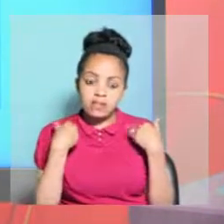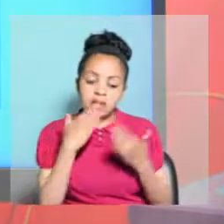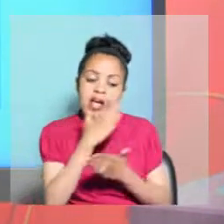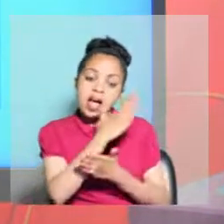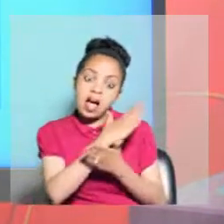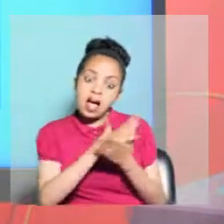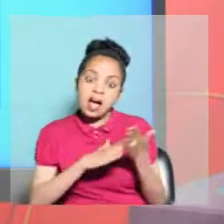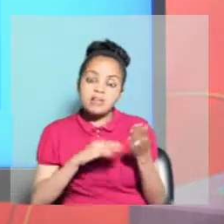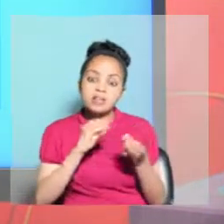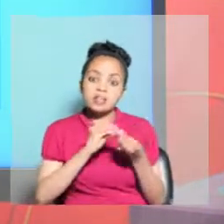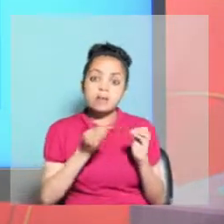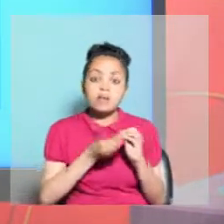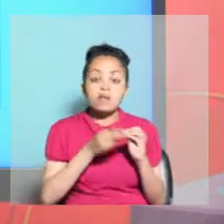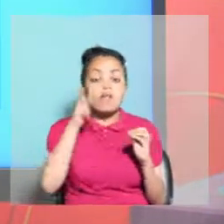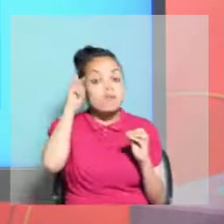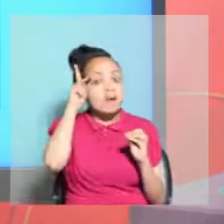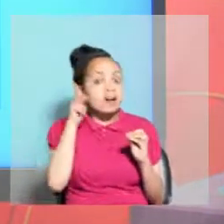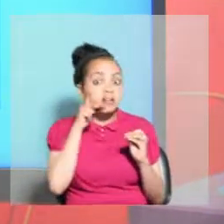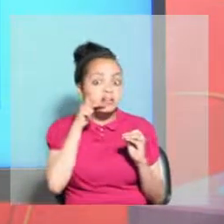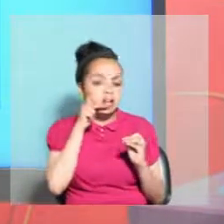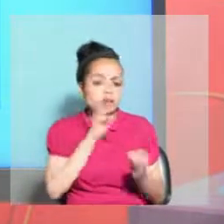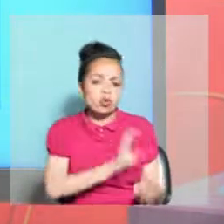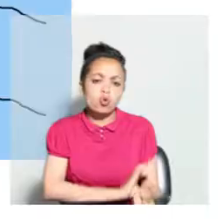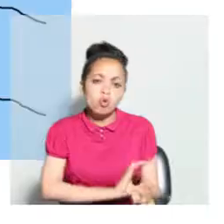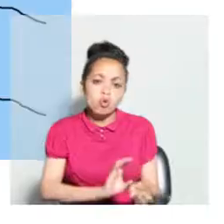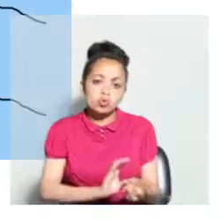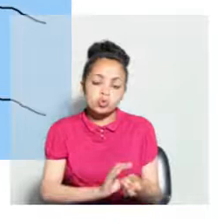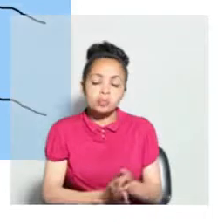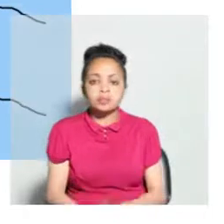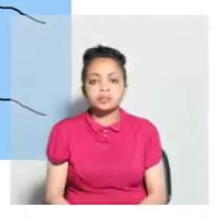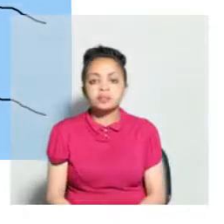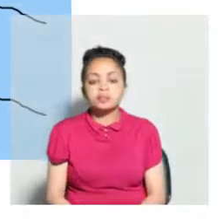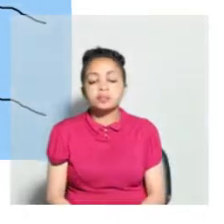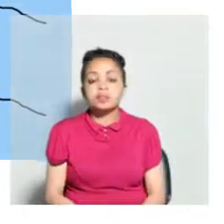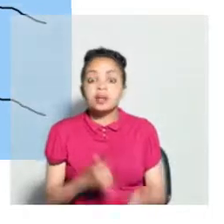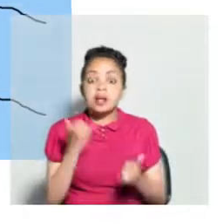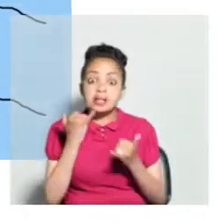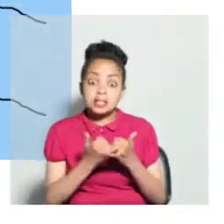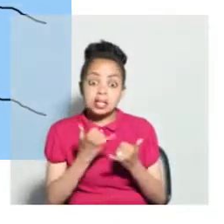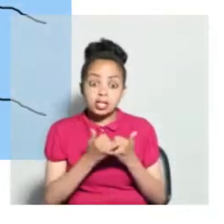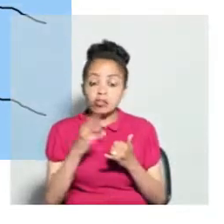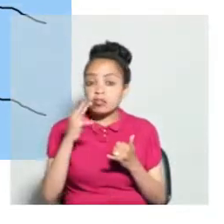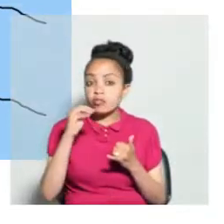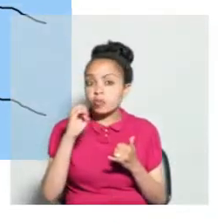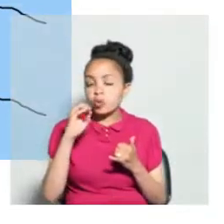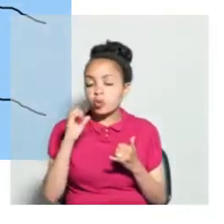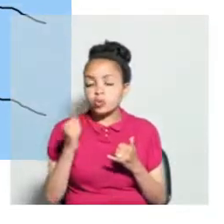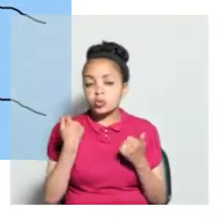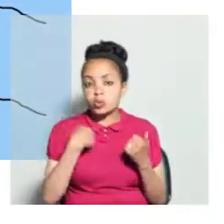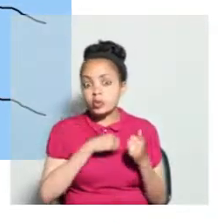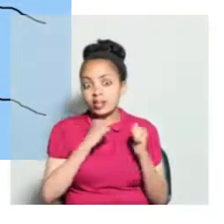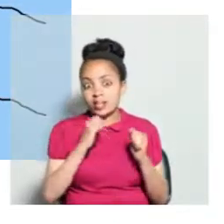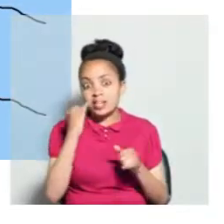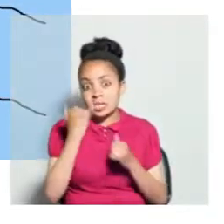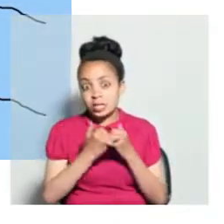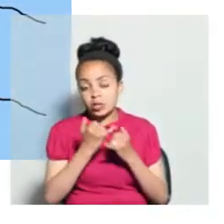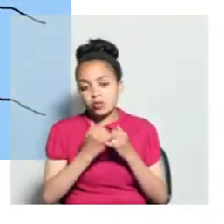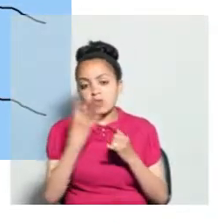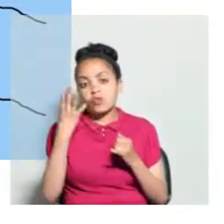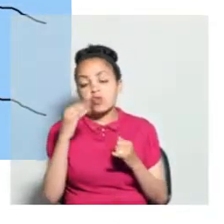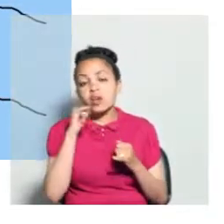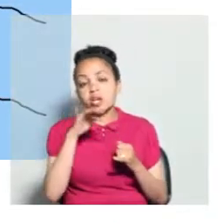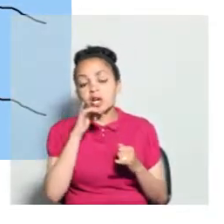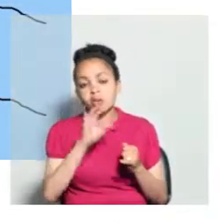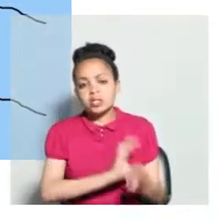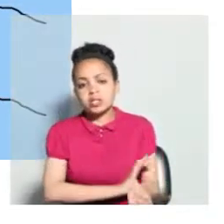half number of parental chromosome. So at the end of meiosis, we can end up with 4 daughter